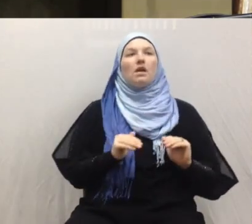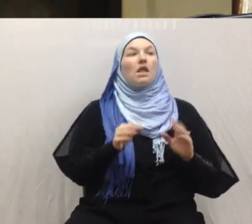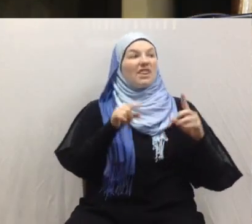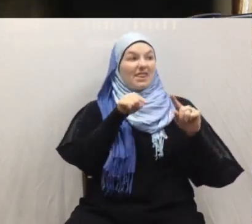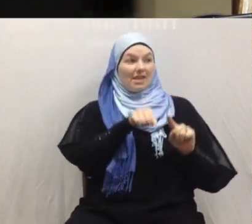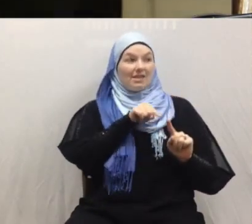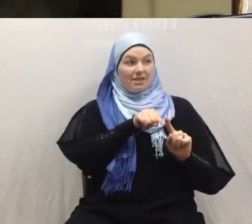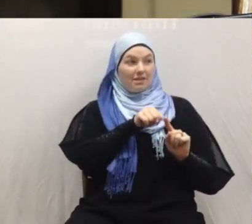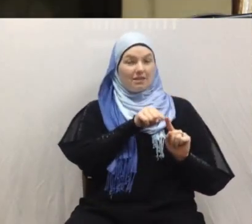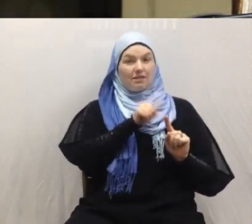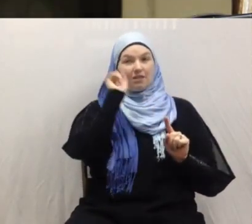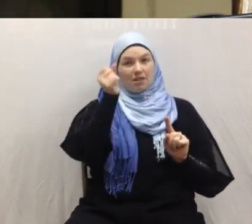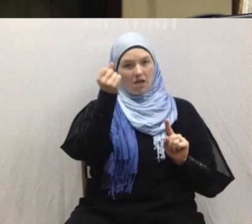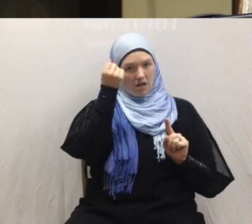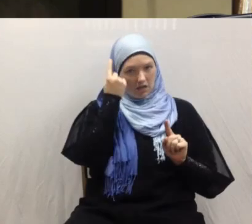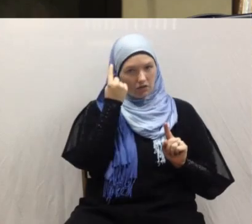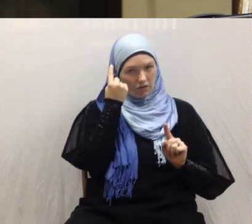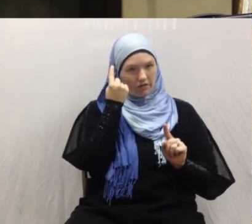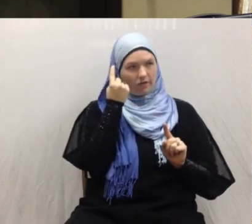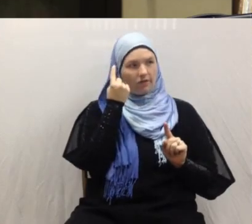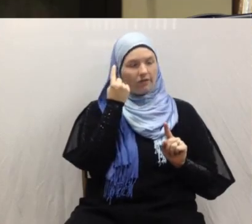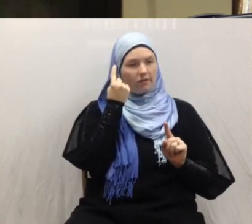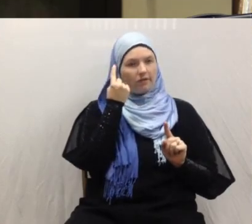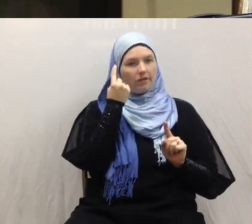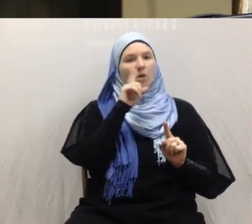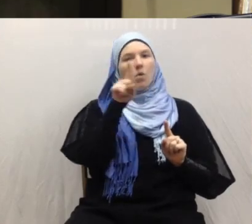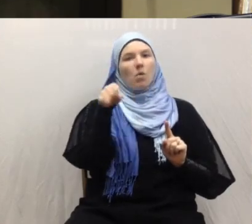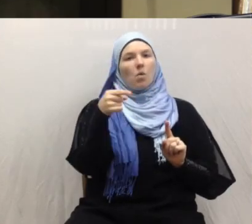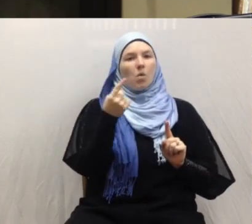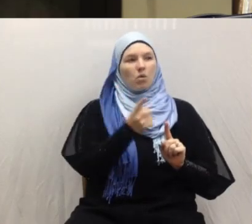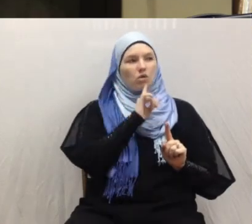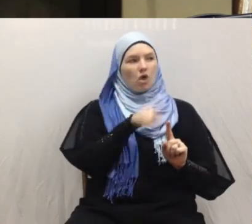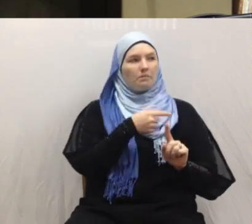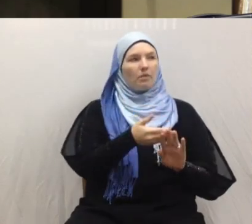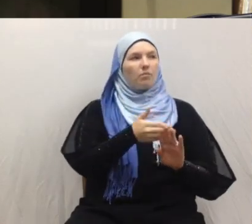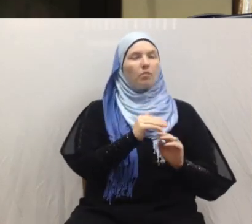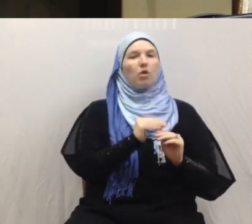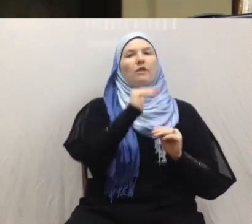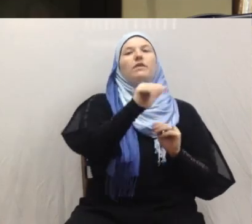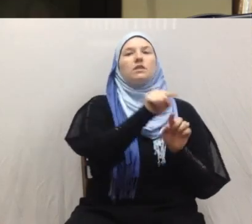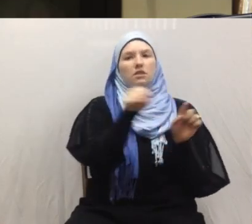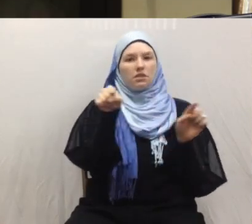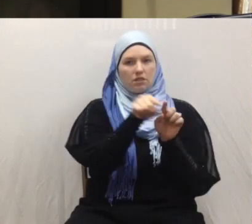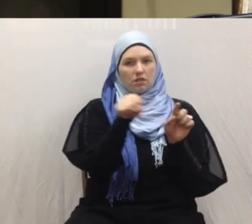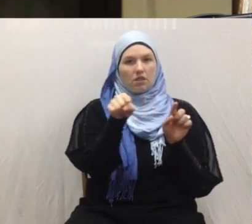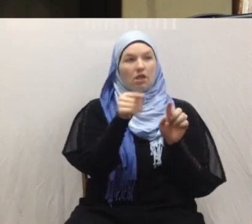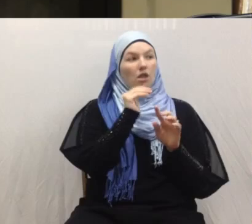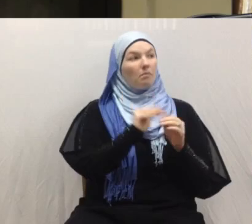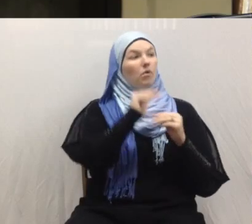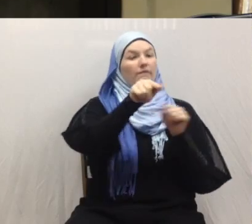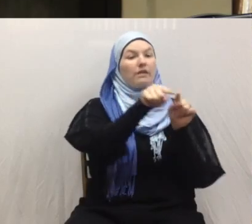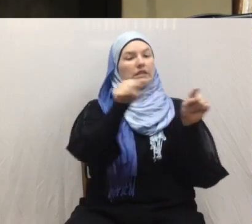This is to be understood only in light of the previous point, that the previous